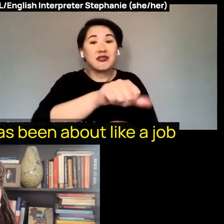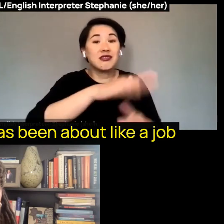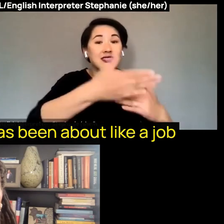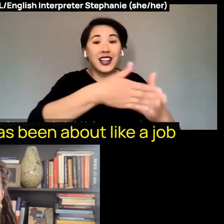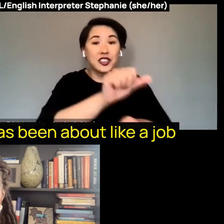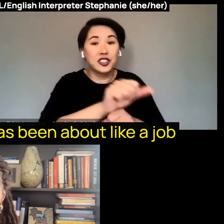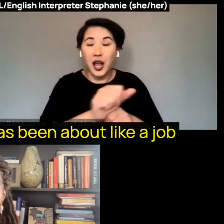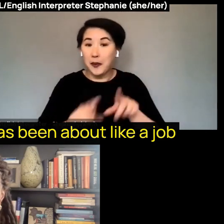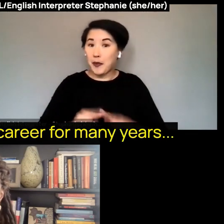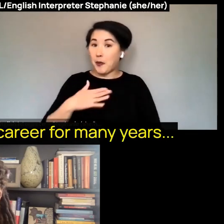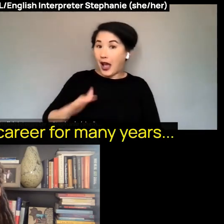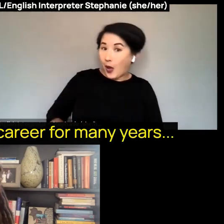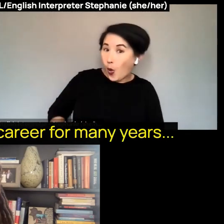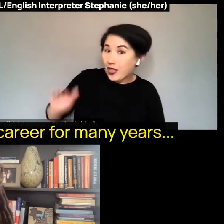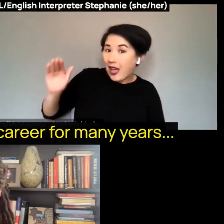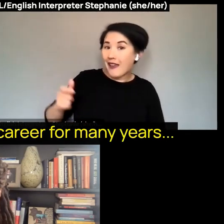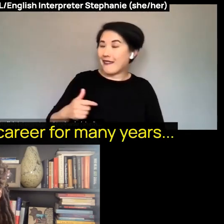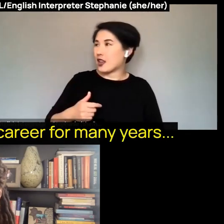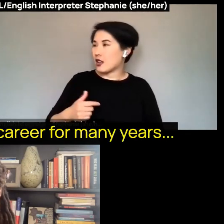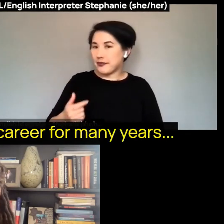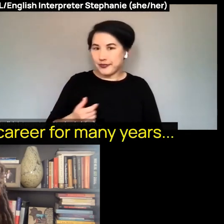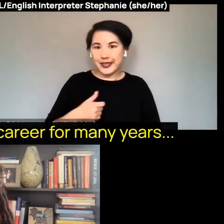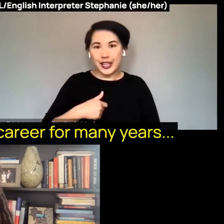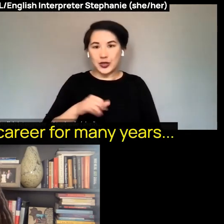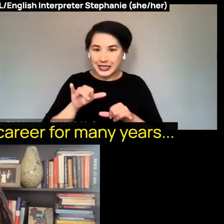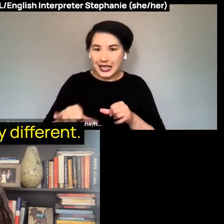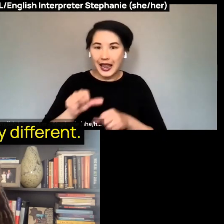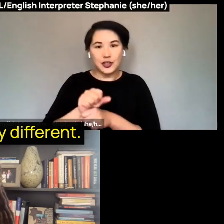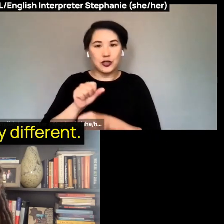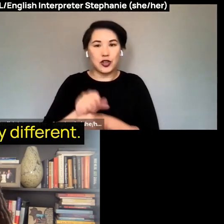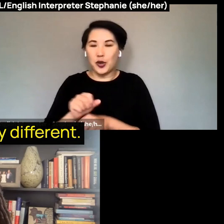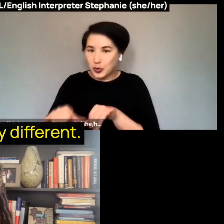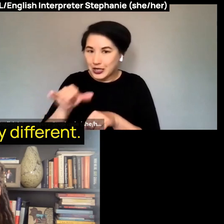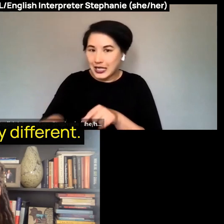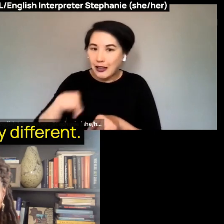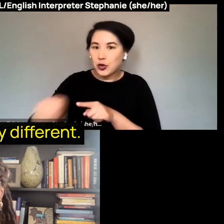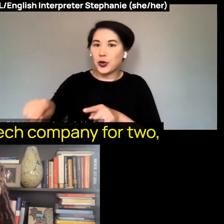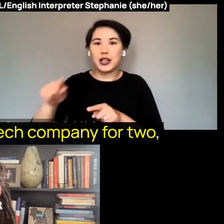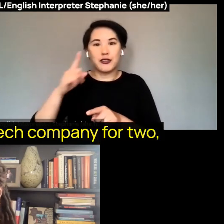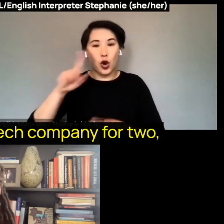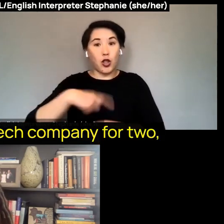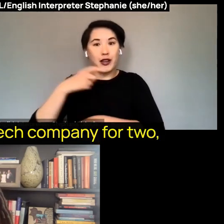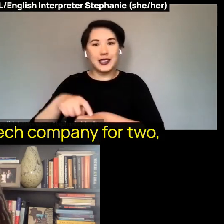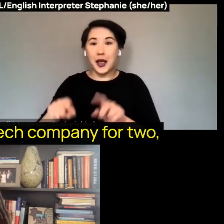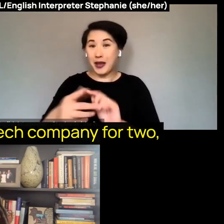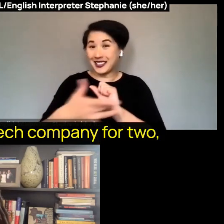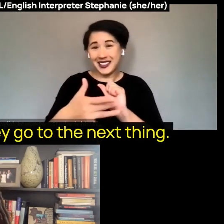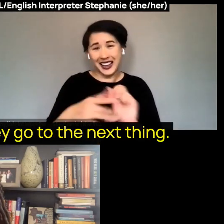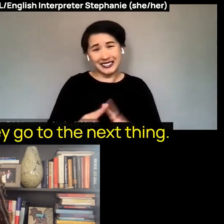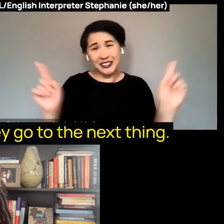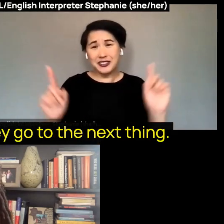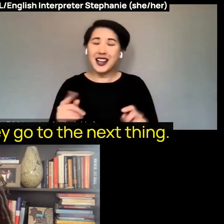has been about like a job and you stay in a job and a career for many years, tech is very different. A lot of people stay in a tech company